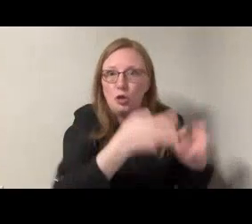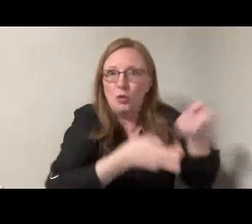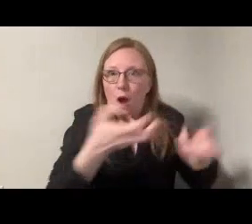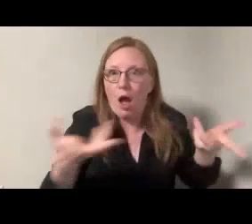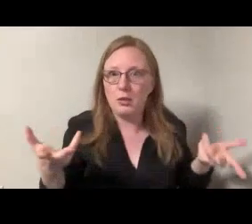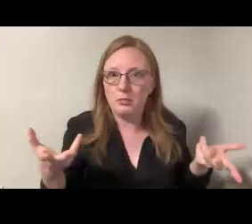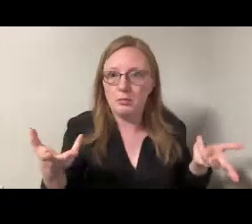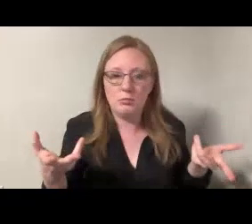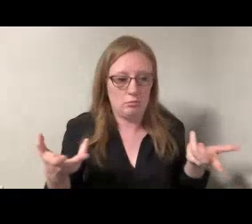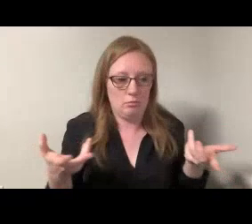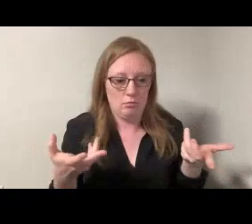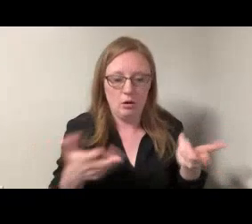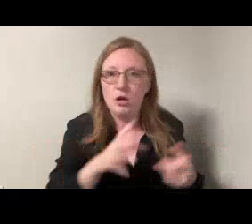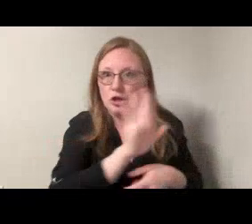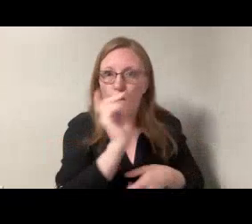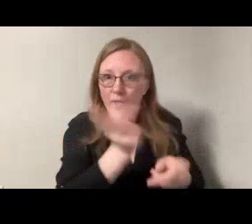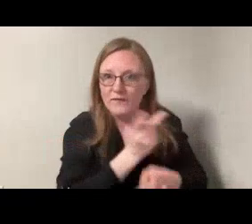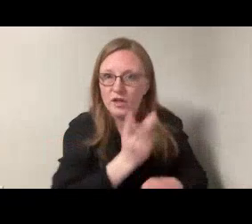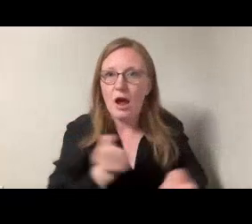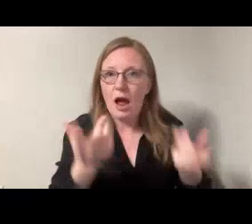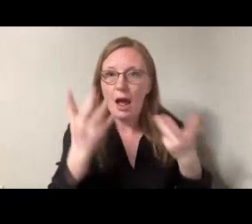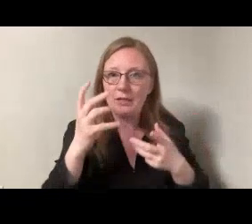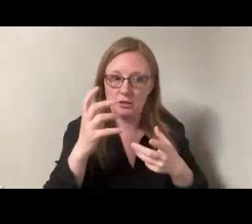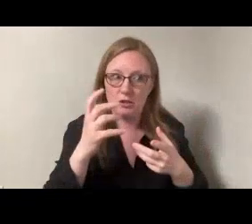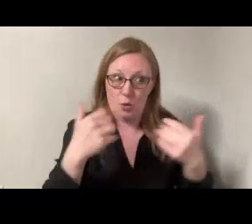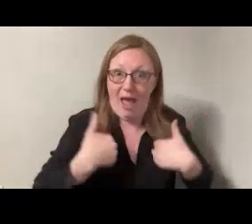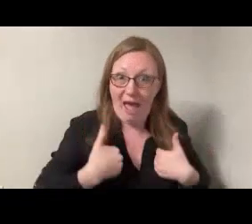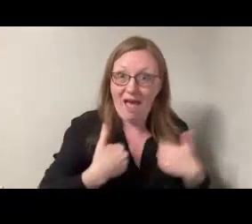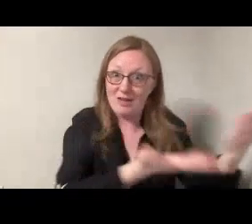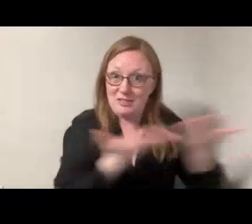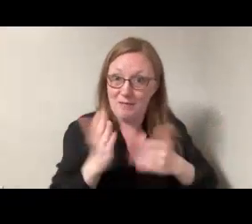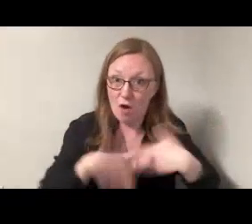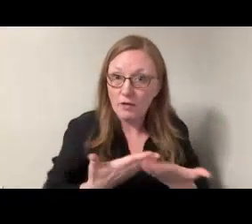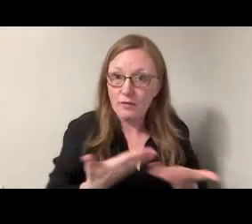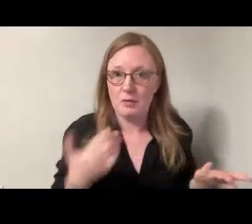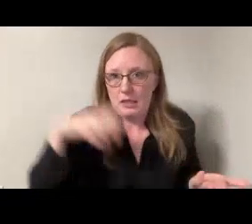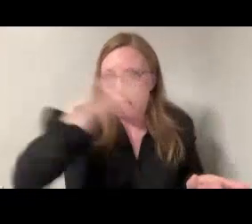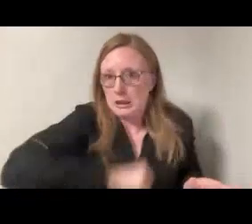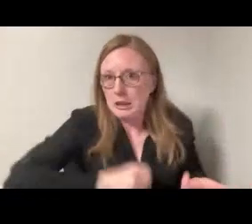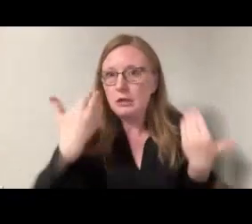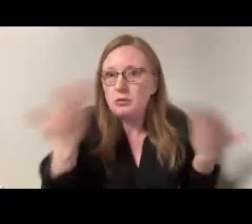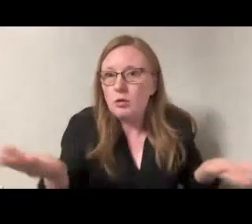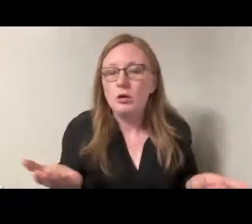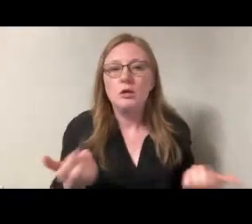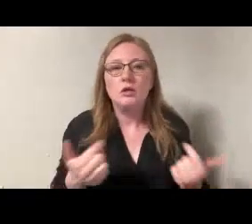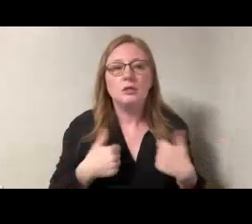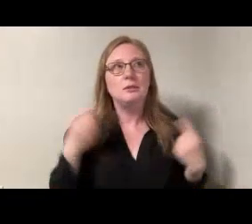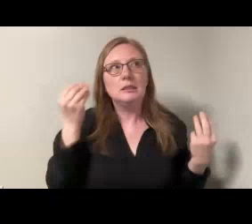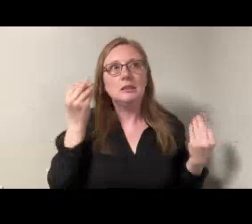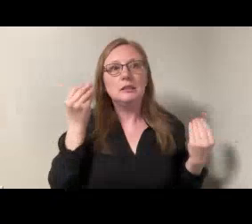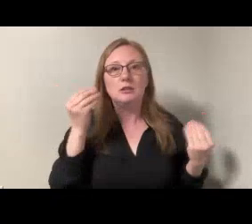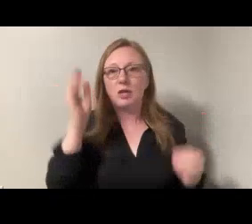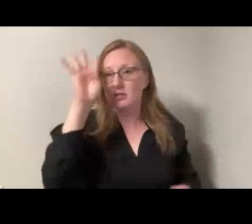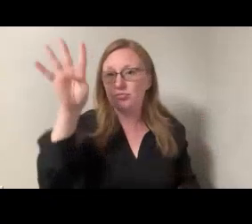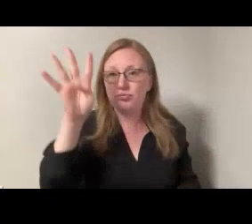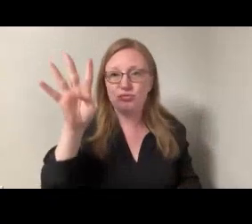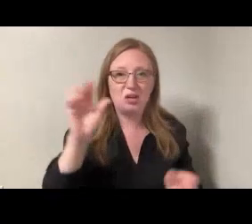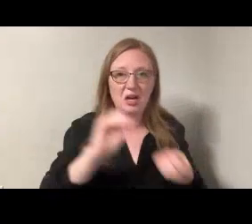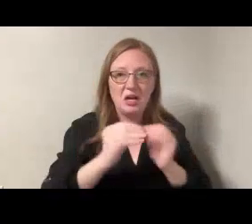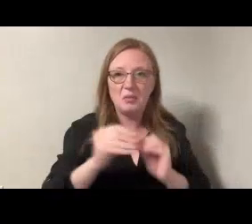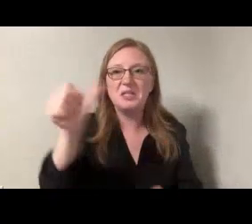then logistics, they'll figure out how many they need and they'll send it to me. So I just made up a number. I said